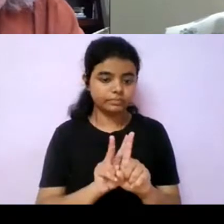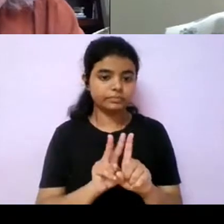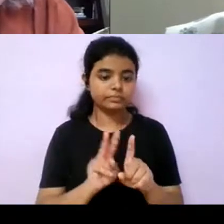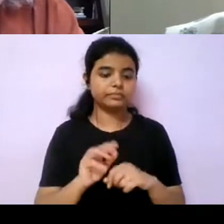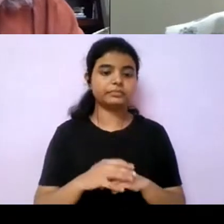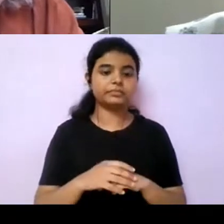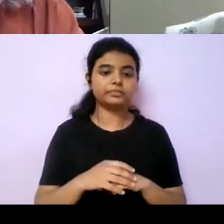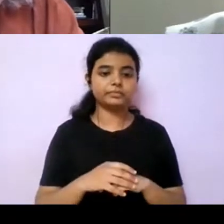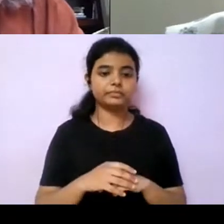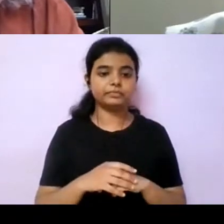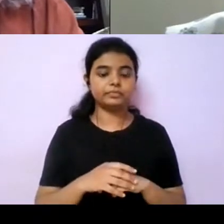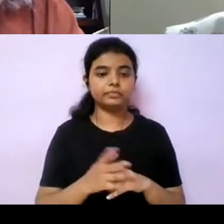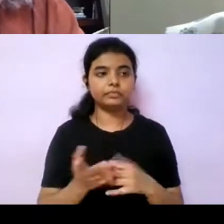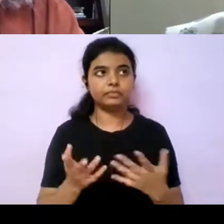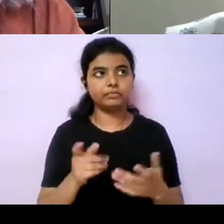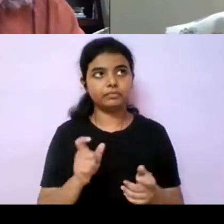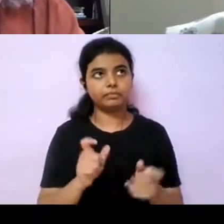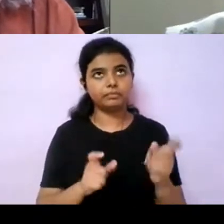people with